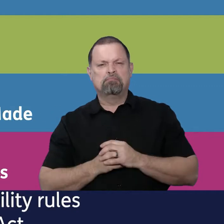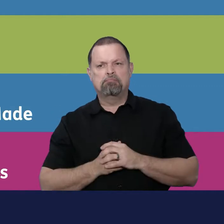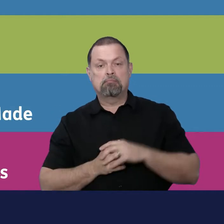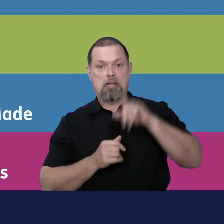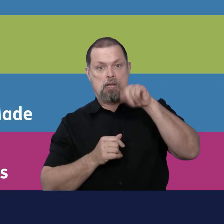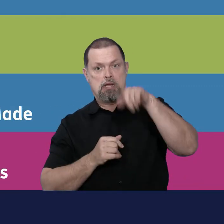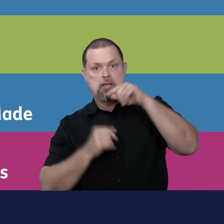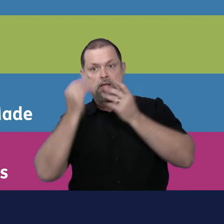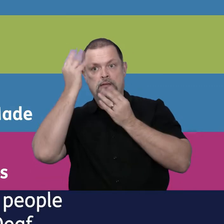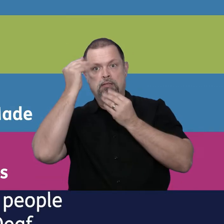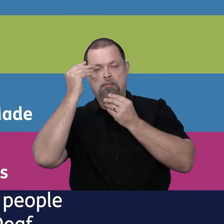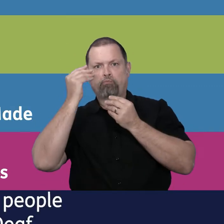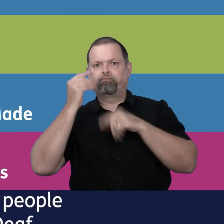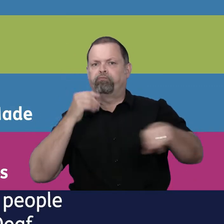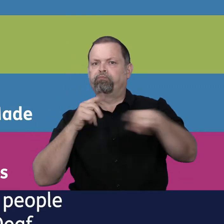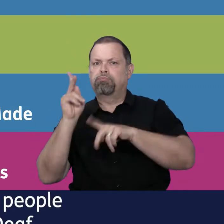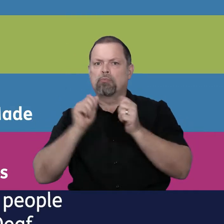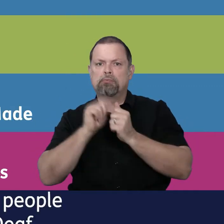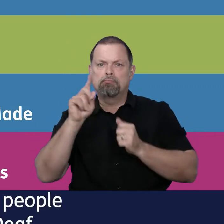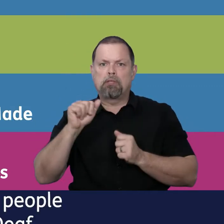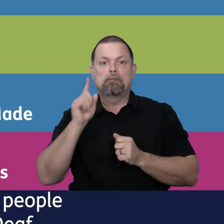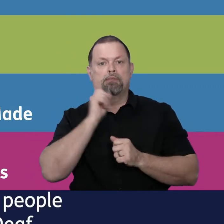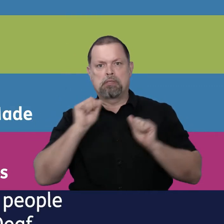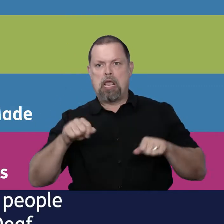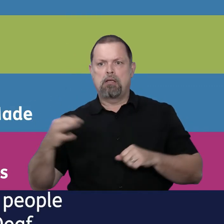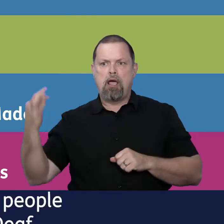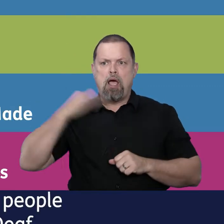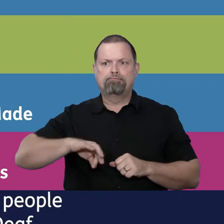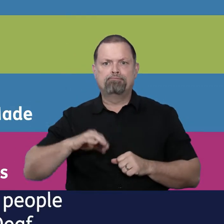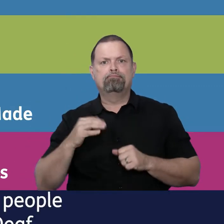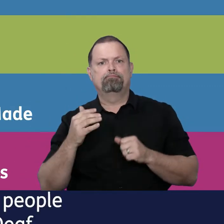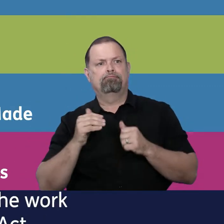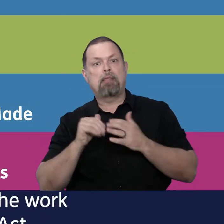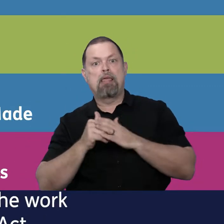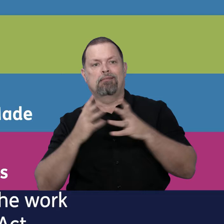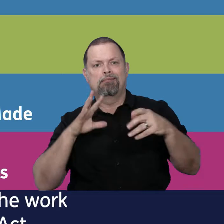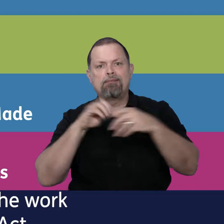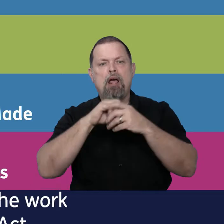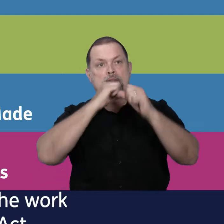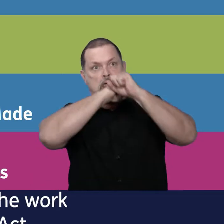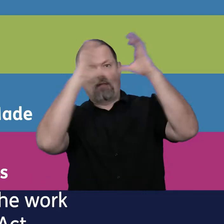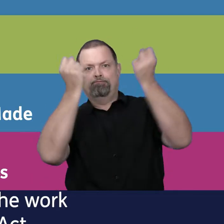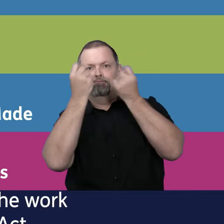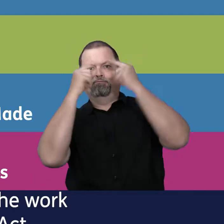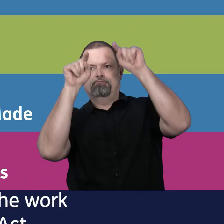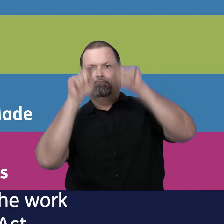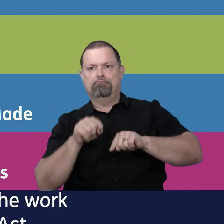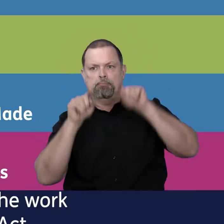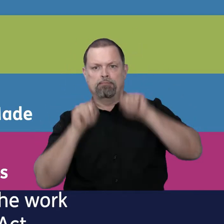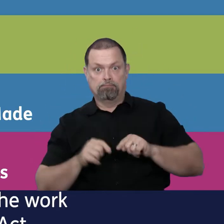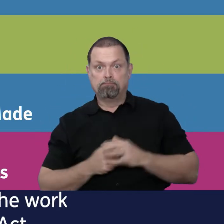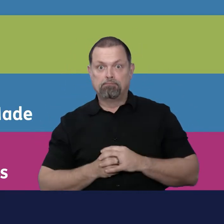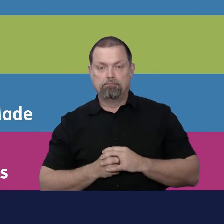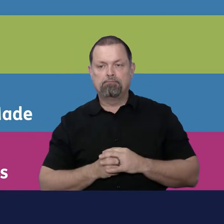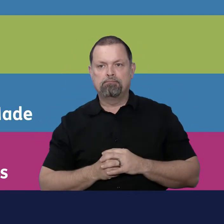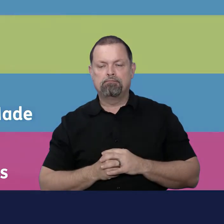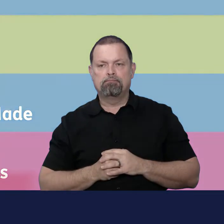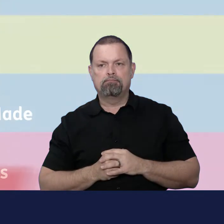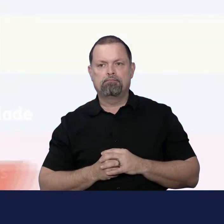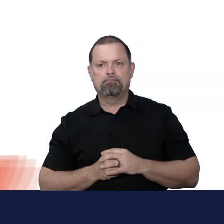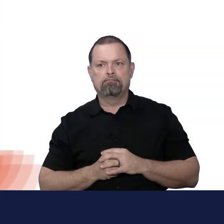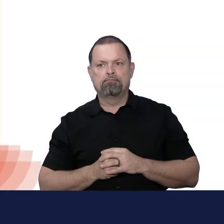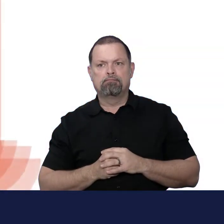the Act. This information will help people with disabilities and deaf people get involved with the work that comes with this Act.